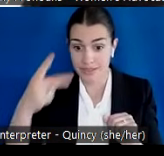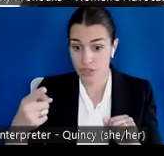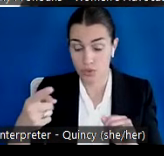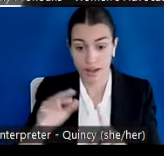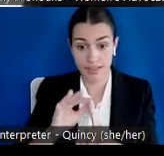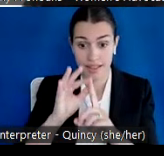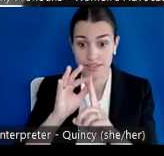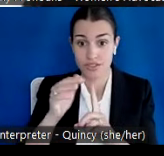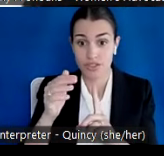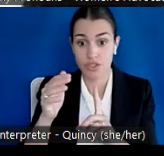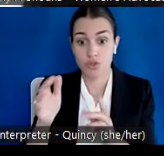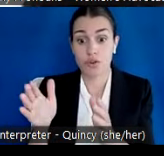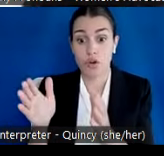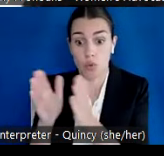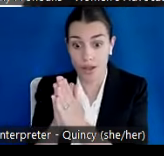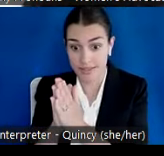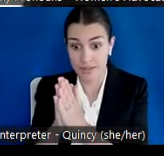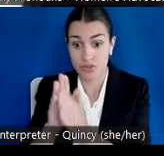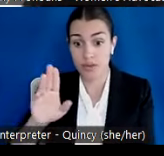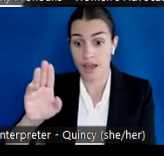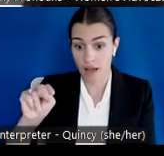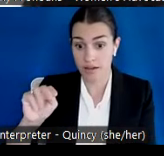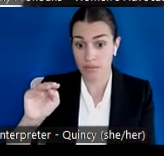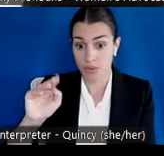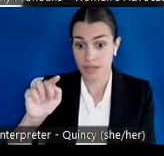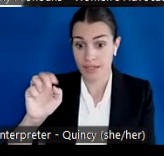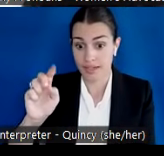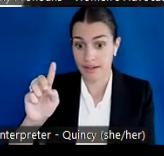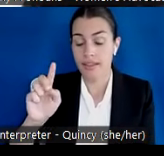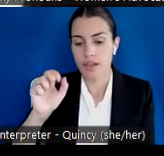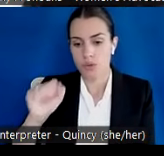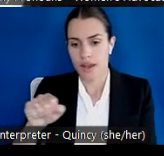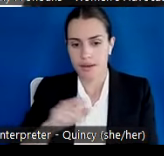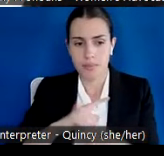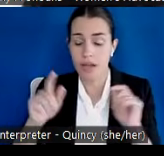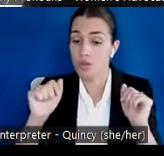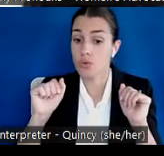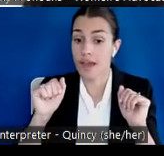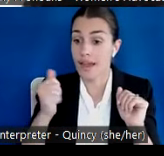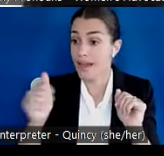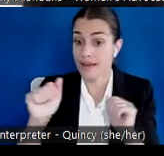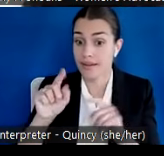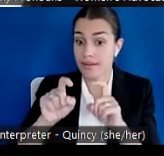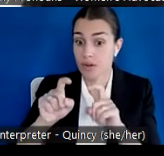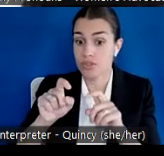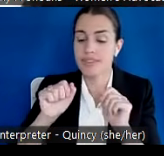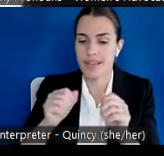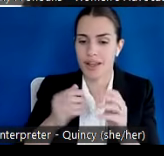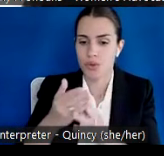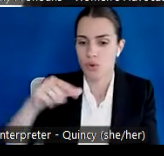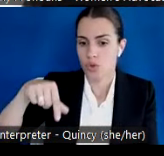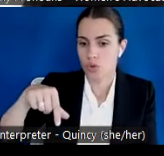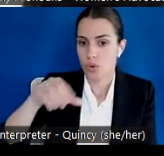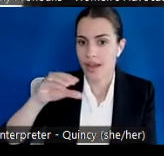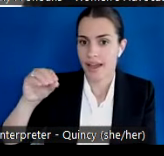are requesting to be unmuted. And you're welcome to submit any questions using the Q&A feature as per usual with